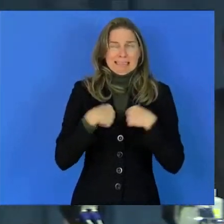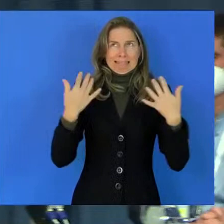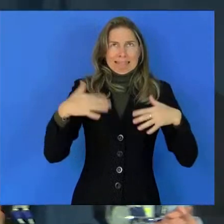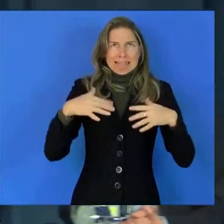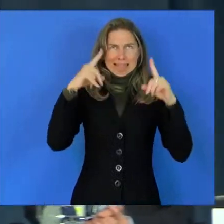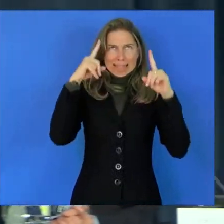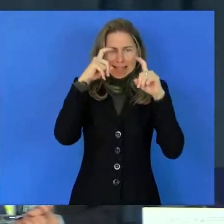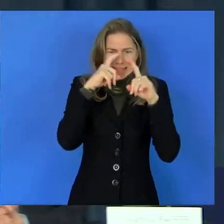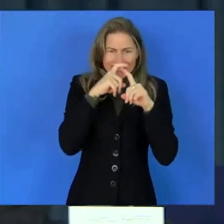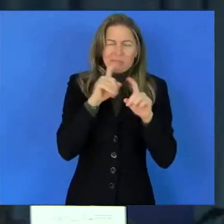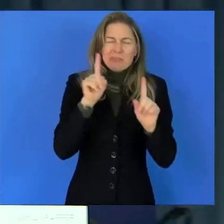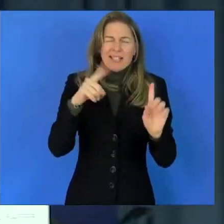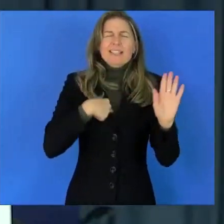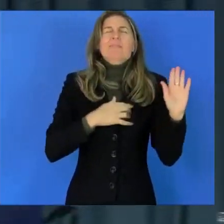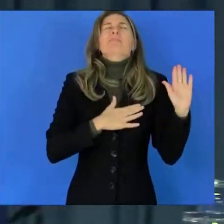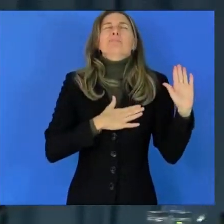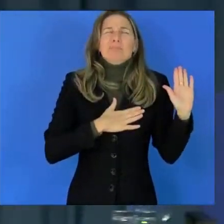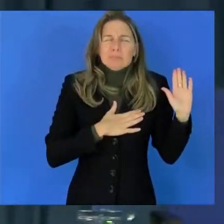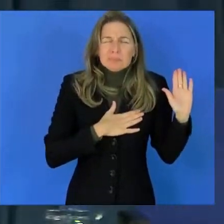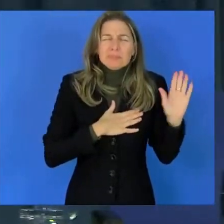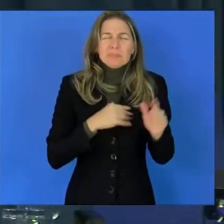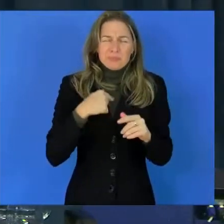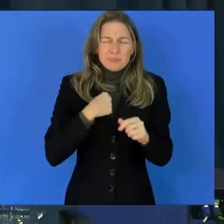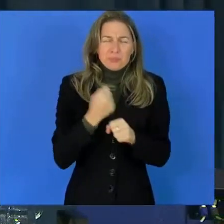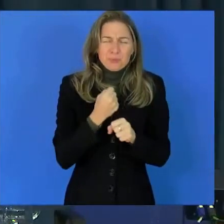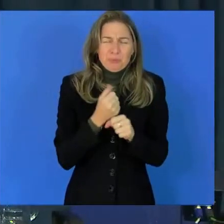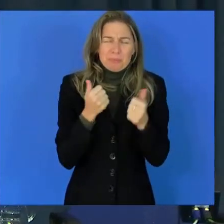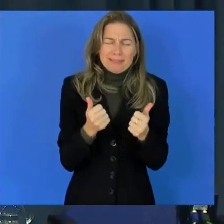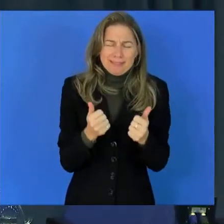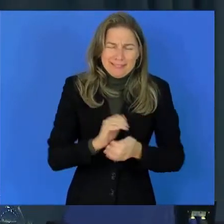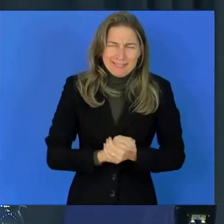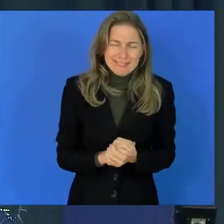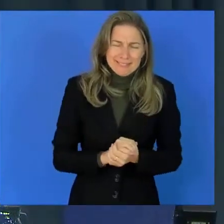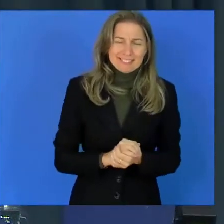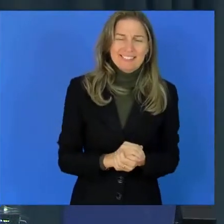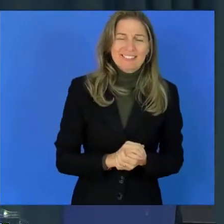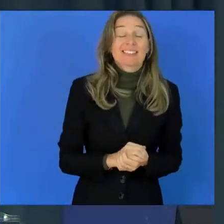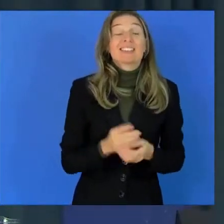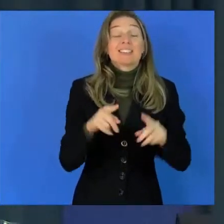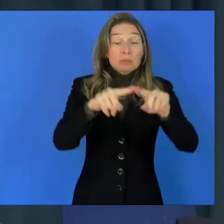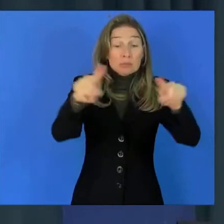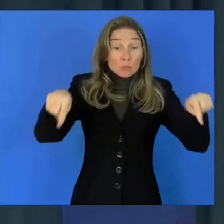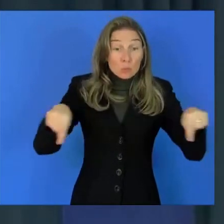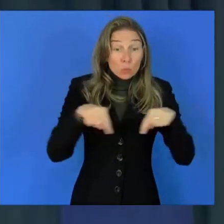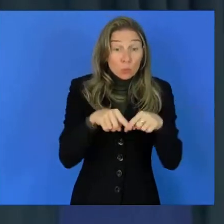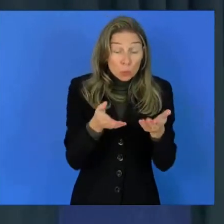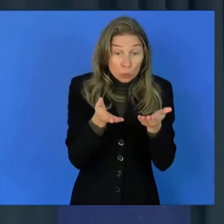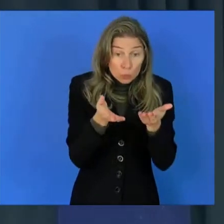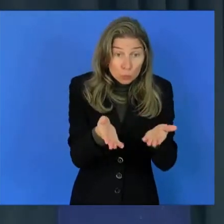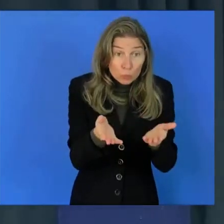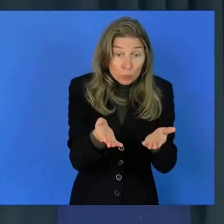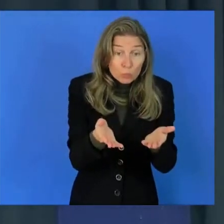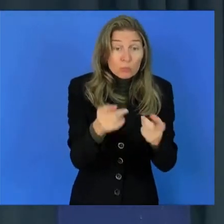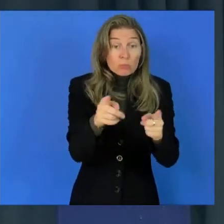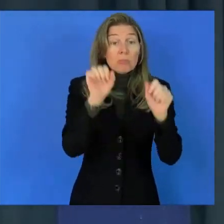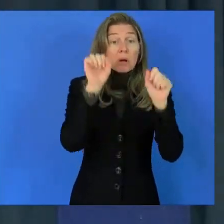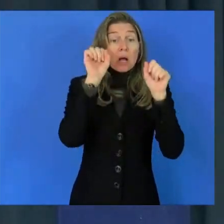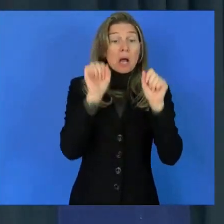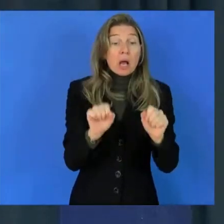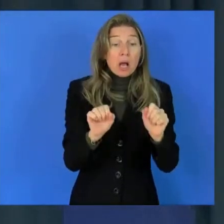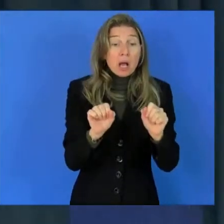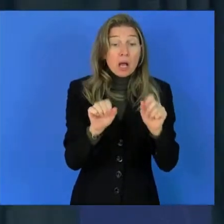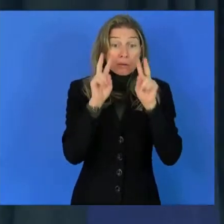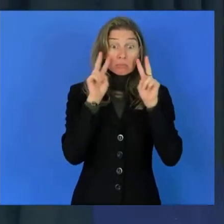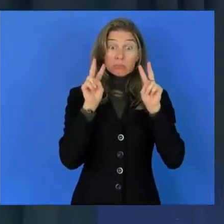try. For all of you who are here, you have two ways to enjoy the content physically. It's either